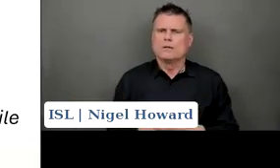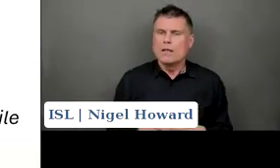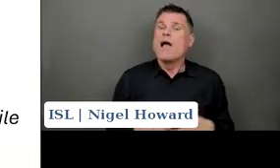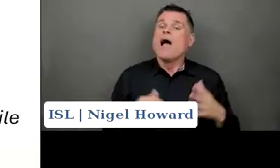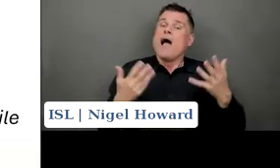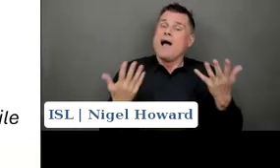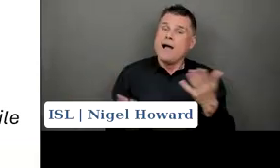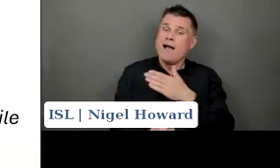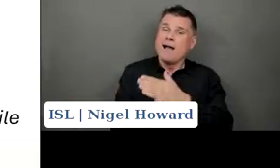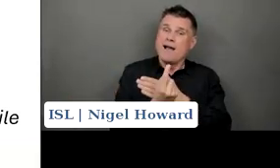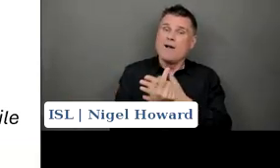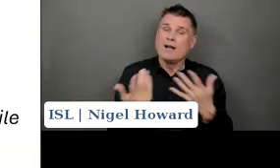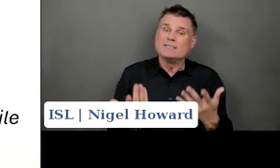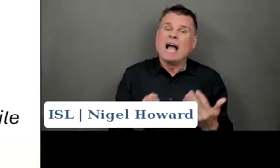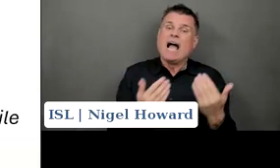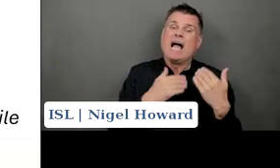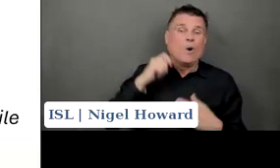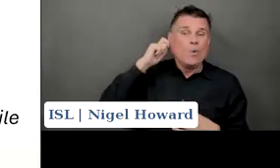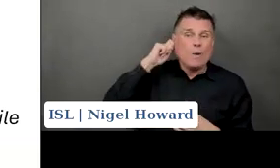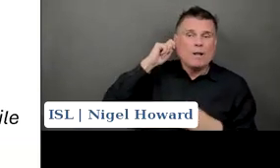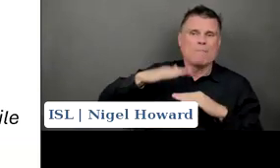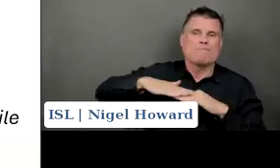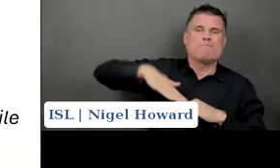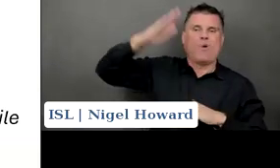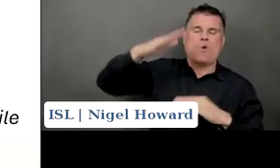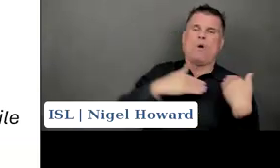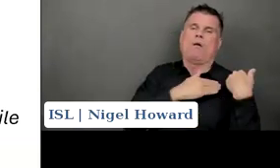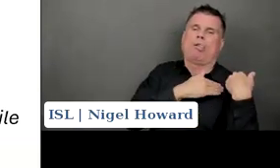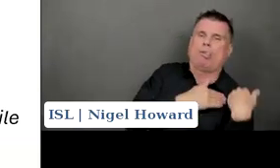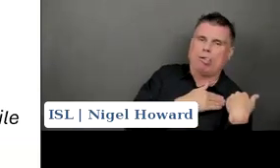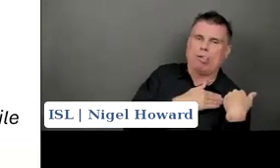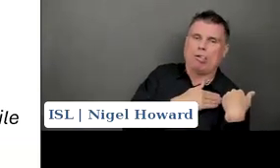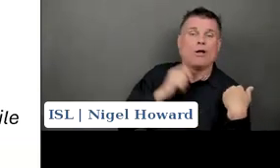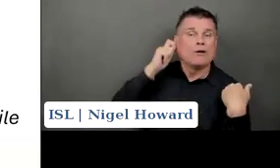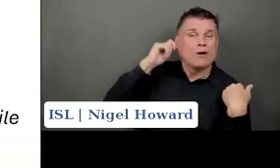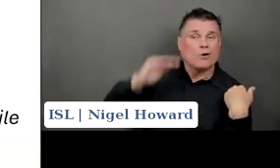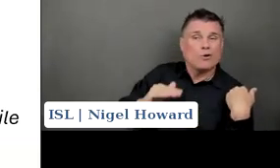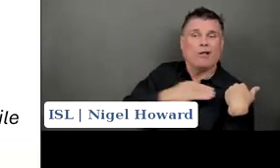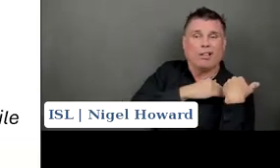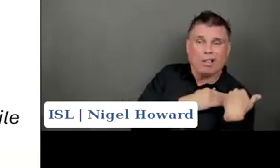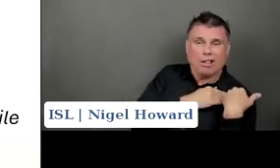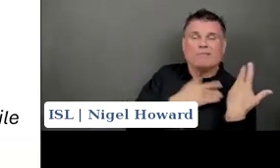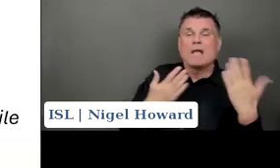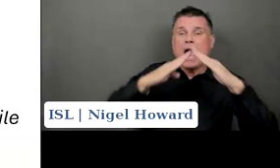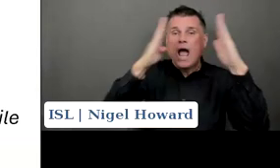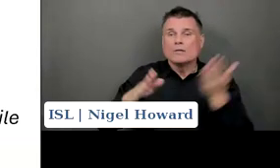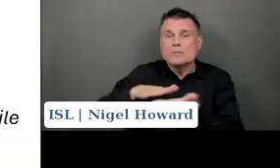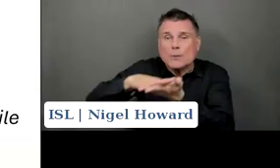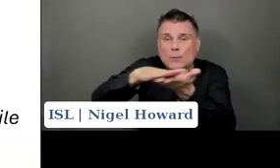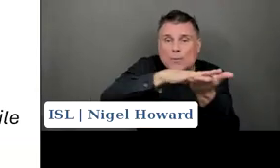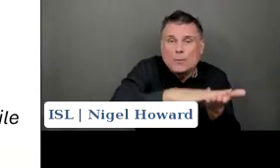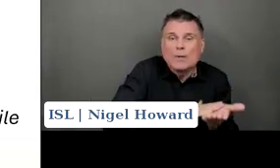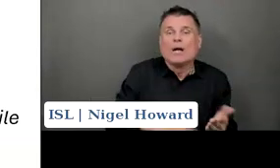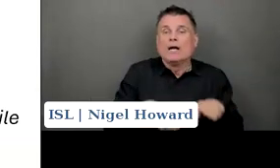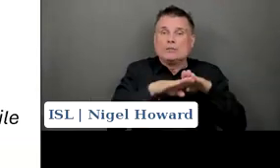girls, especially the unpaid care and household and domestic work. How do we create a better balance of this system? We